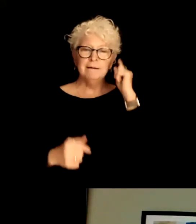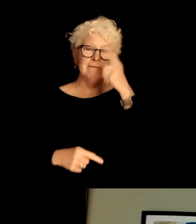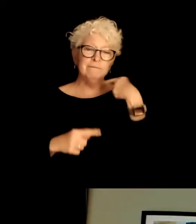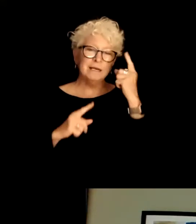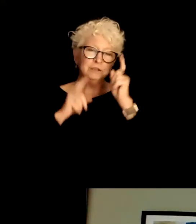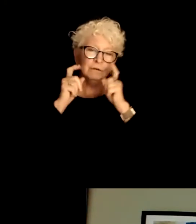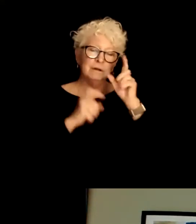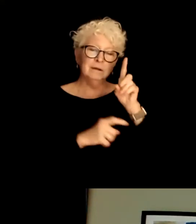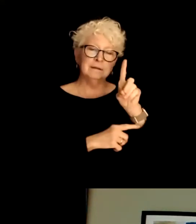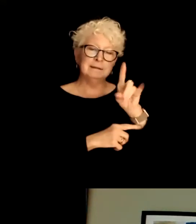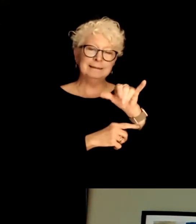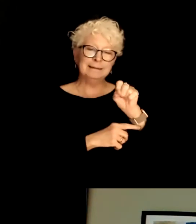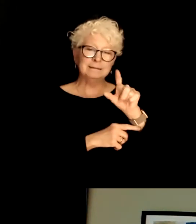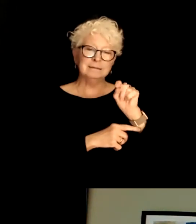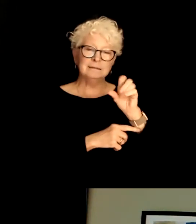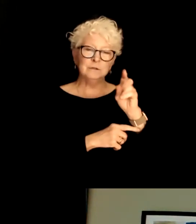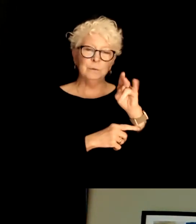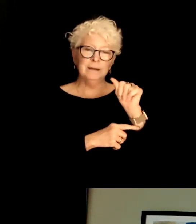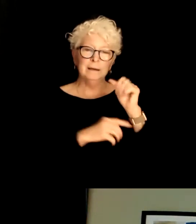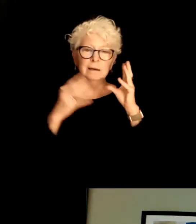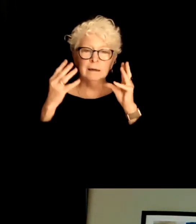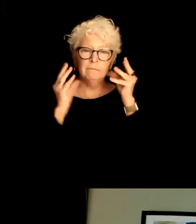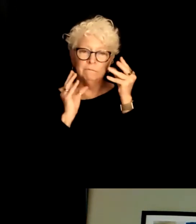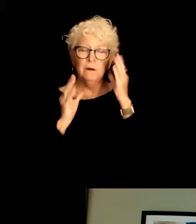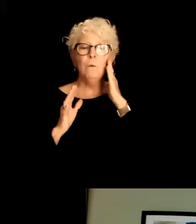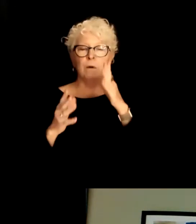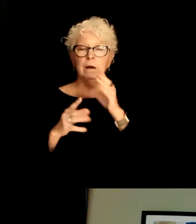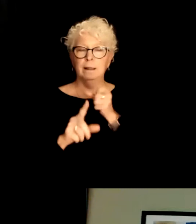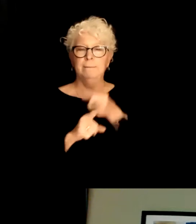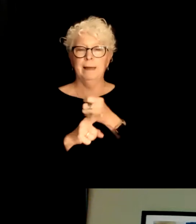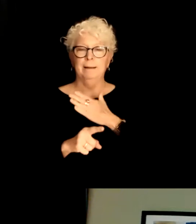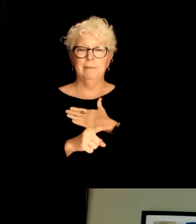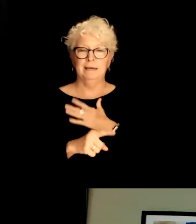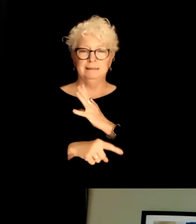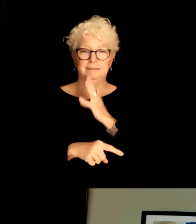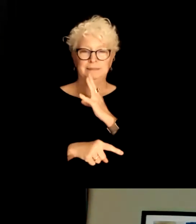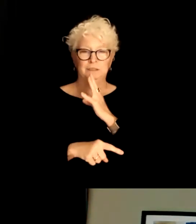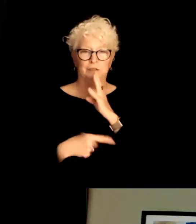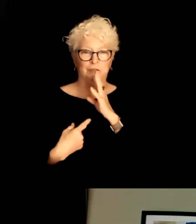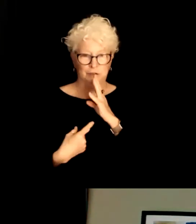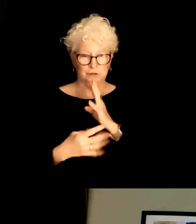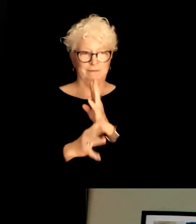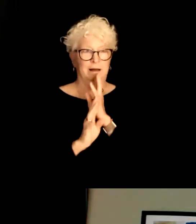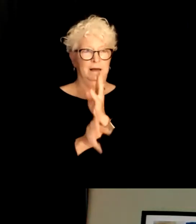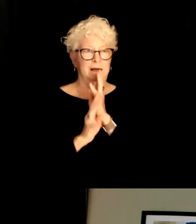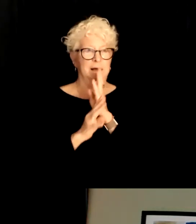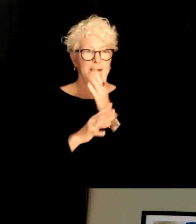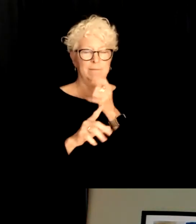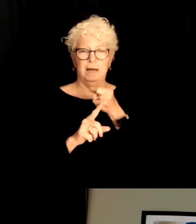sometimes affects my speech, which I'll also just mention because it may pop up with us this evening.